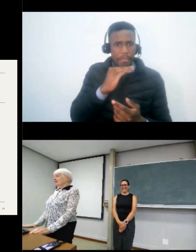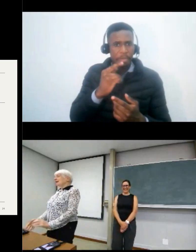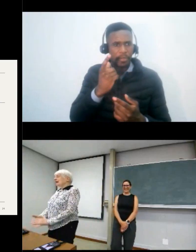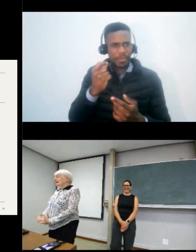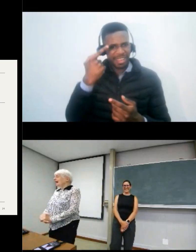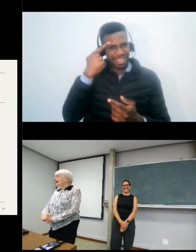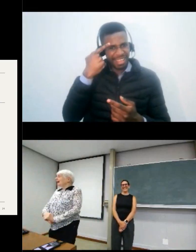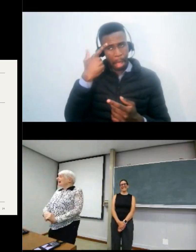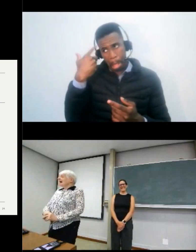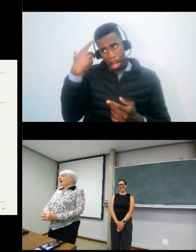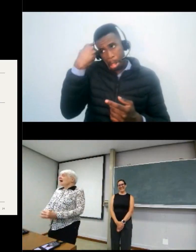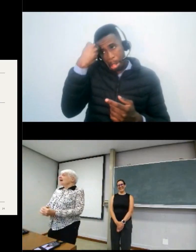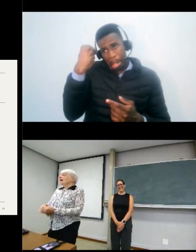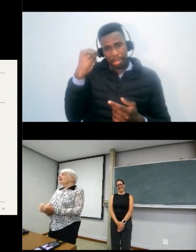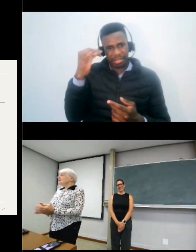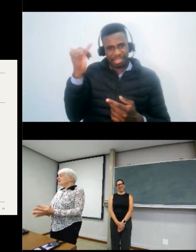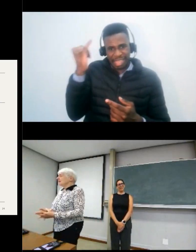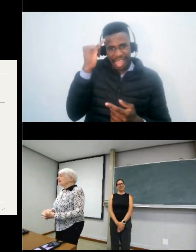grammar.